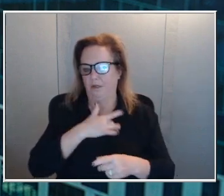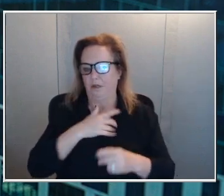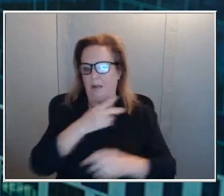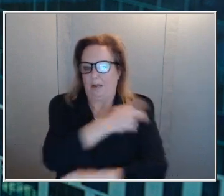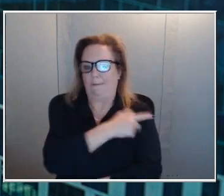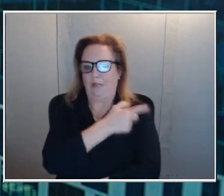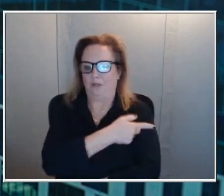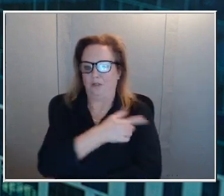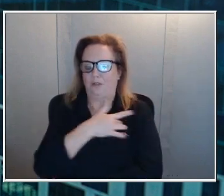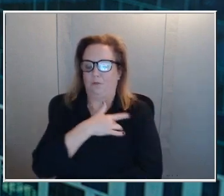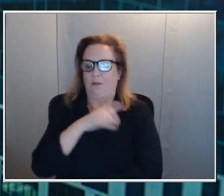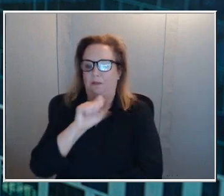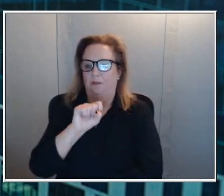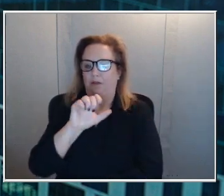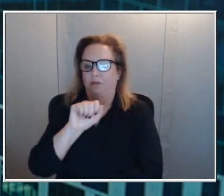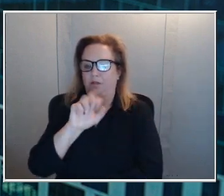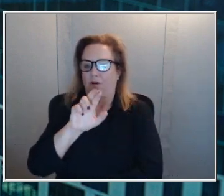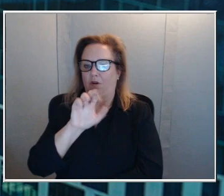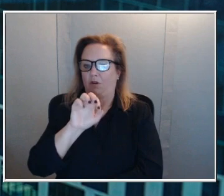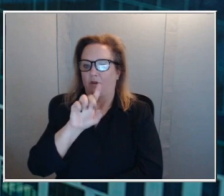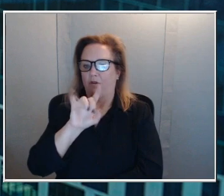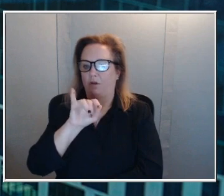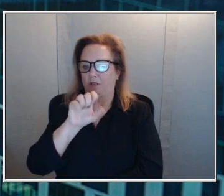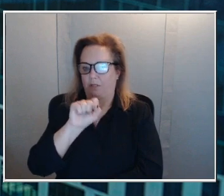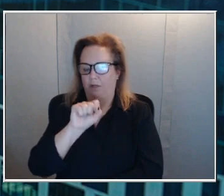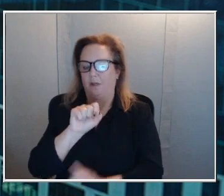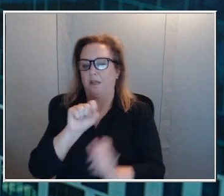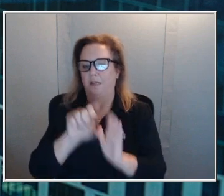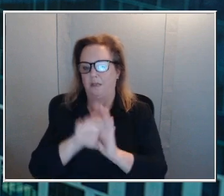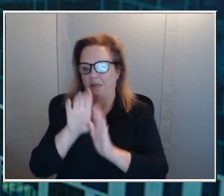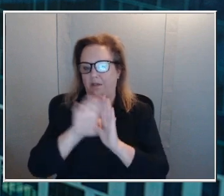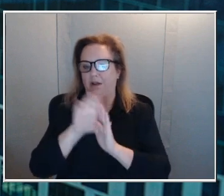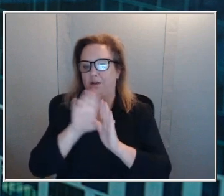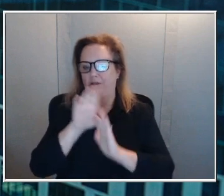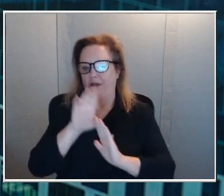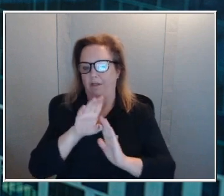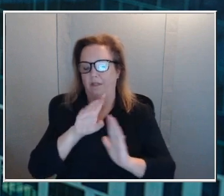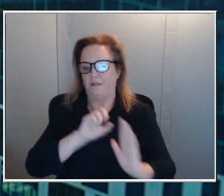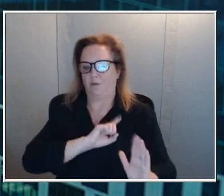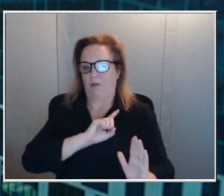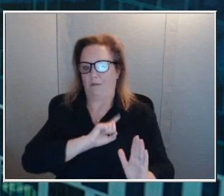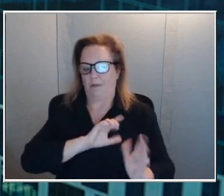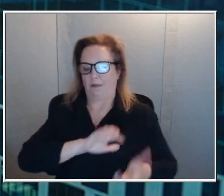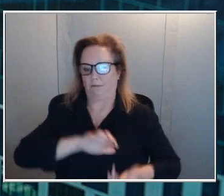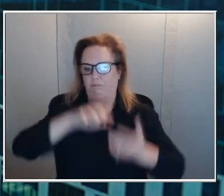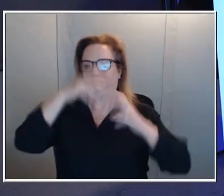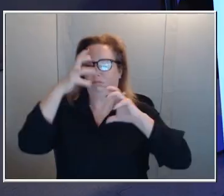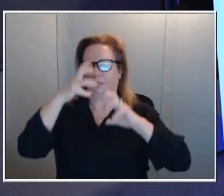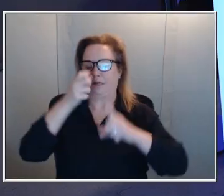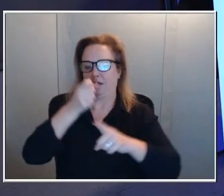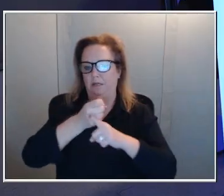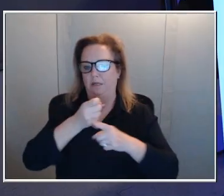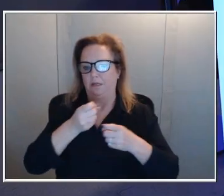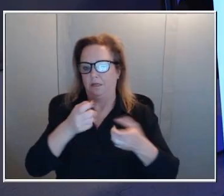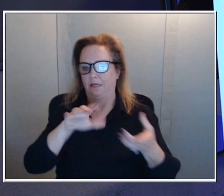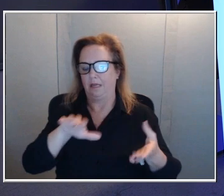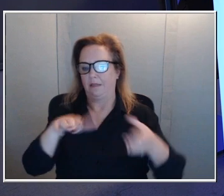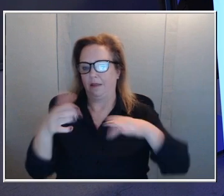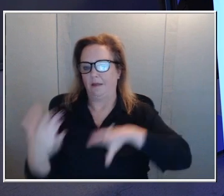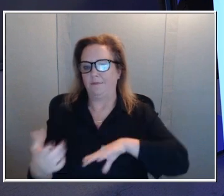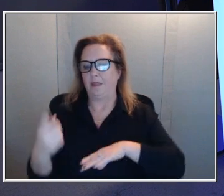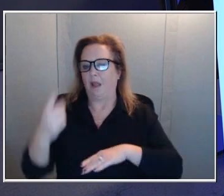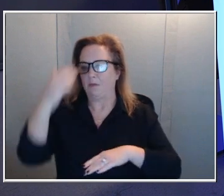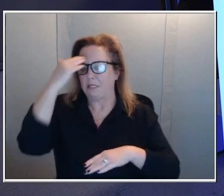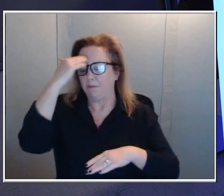cardiac sarcoidosis are at higher risk for developing these ventricular arrhythmias that can cause sudden death. So how would someone know they have it? Are there